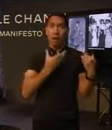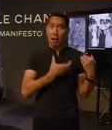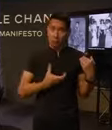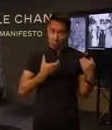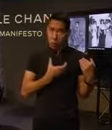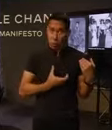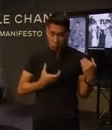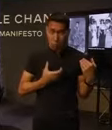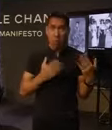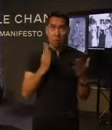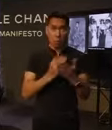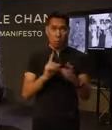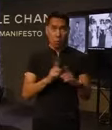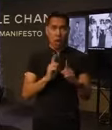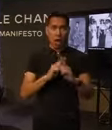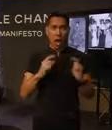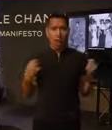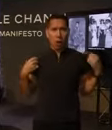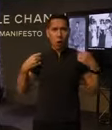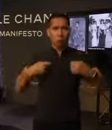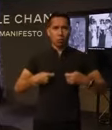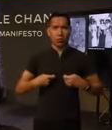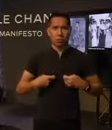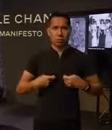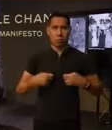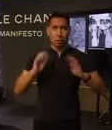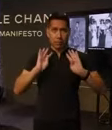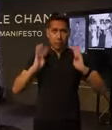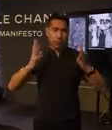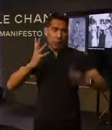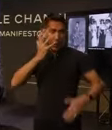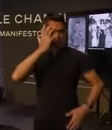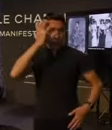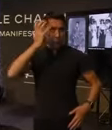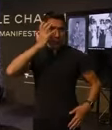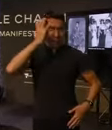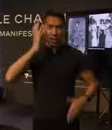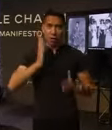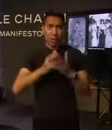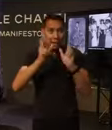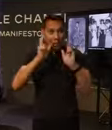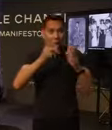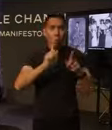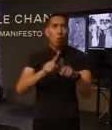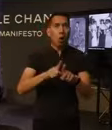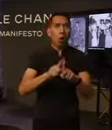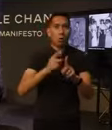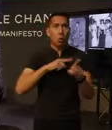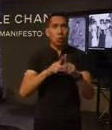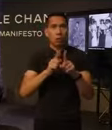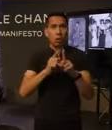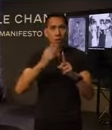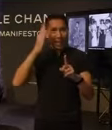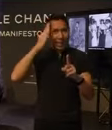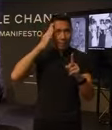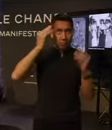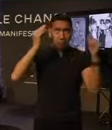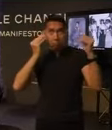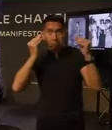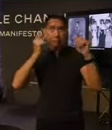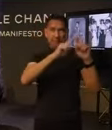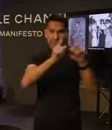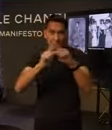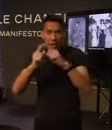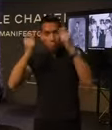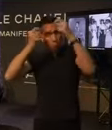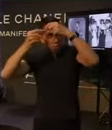elaborate cloaks and big, was very keen on headdress and terribly inspired by the ballet